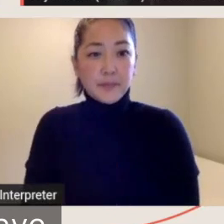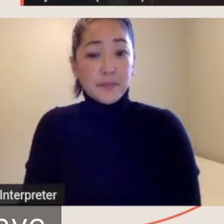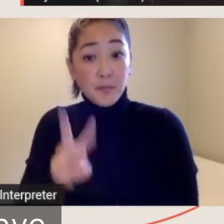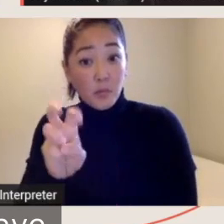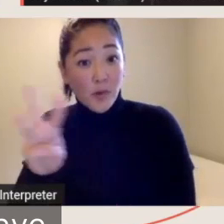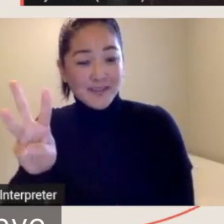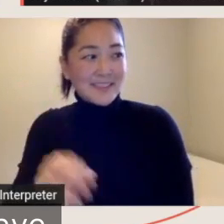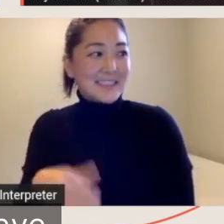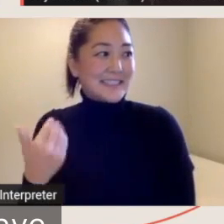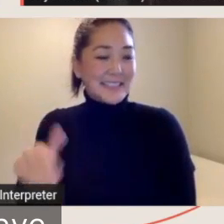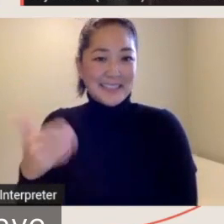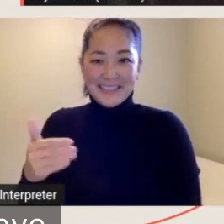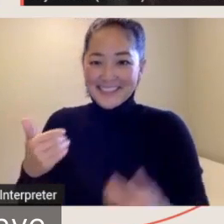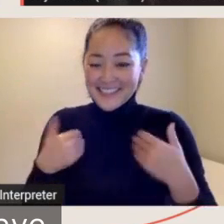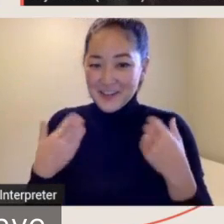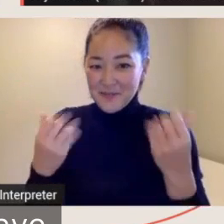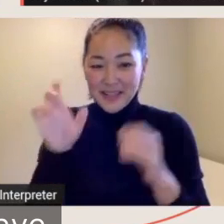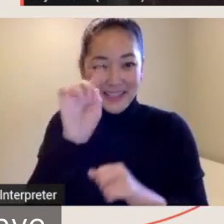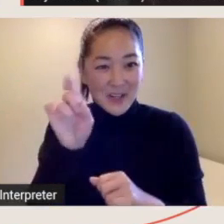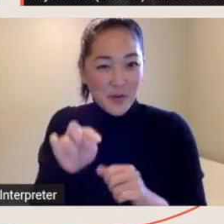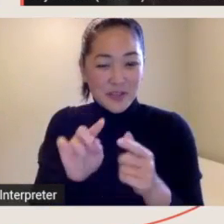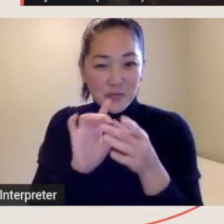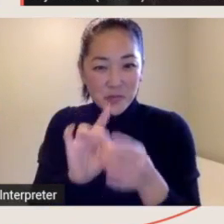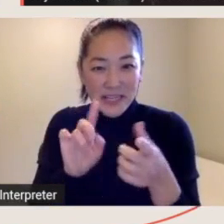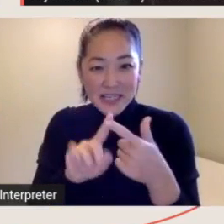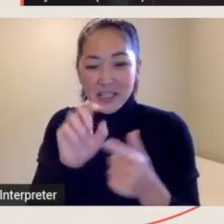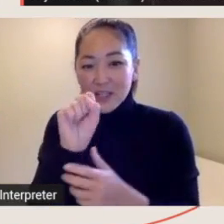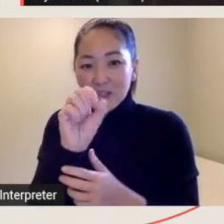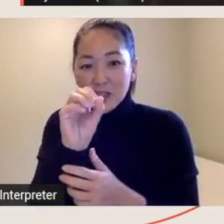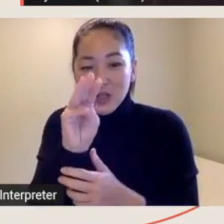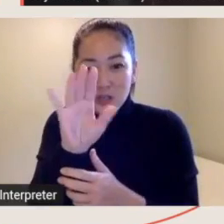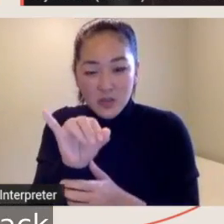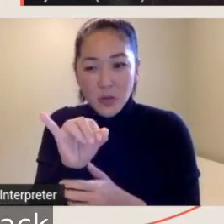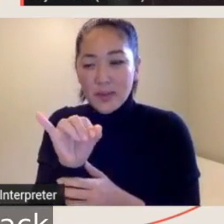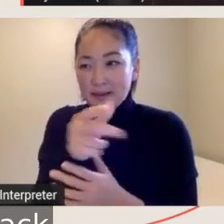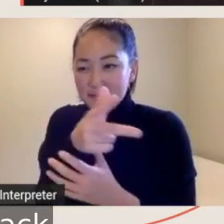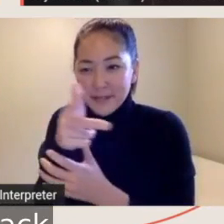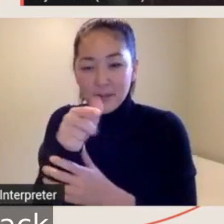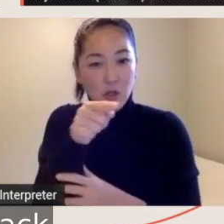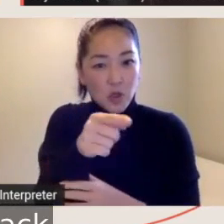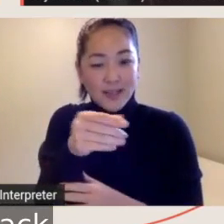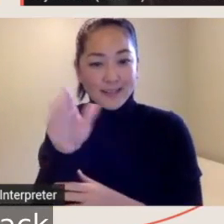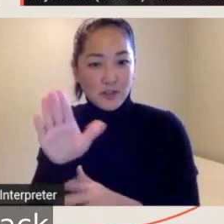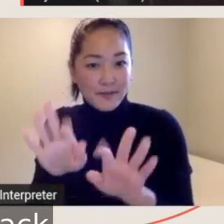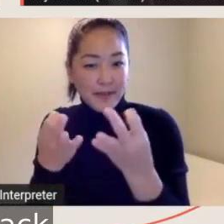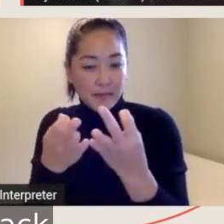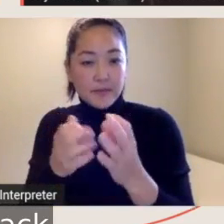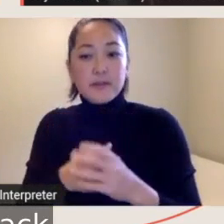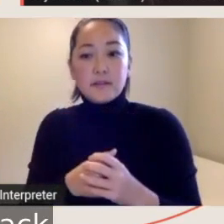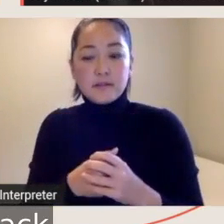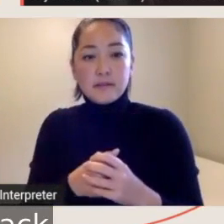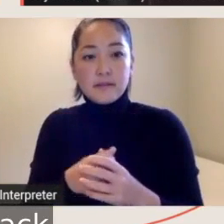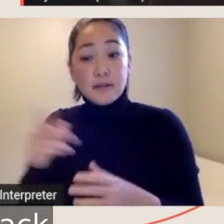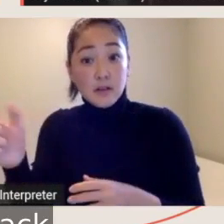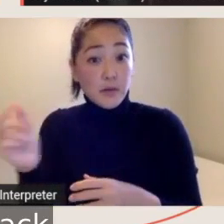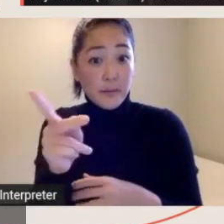Wow. Okay. So yeah, I have so many questions about Somi and filming with her and her family. But I mean, just coming back to filming